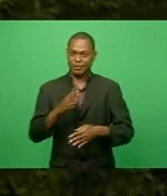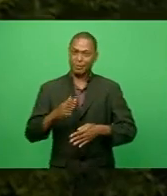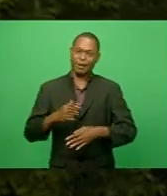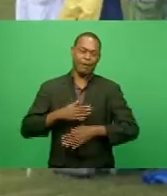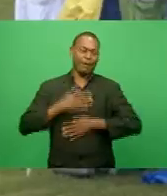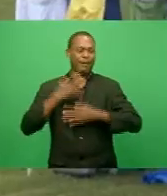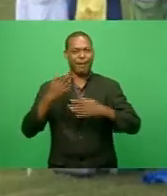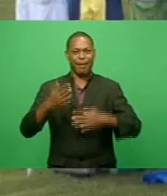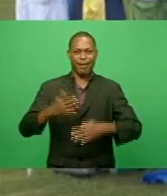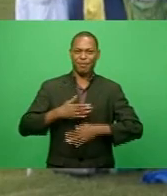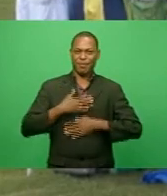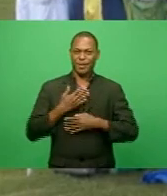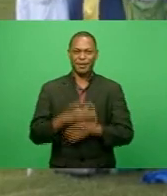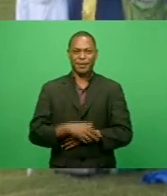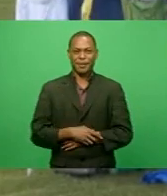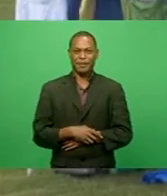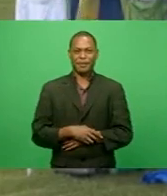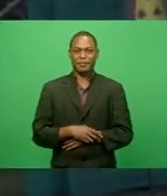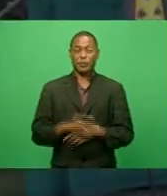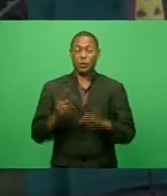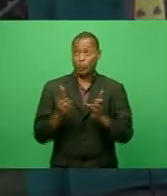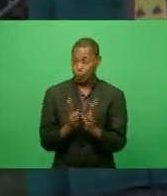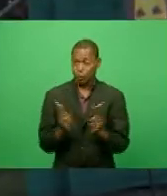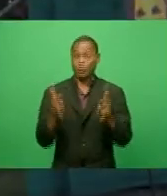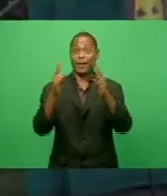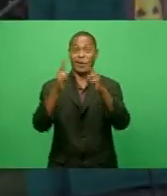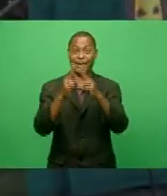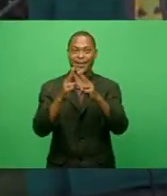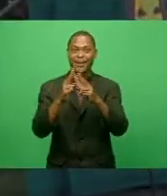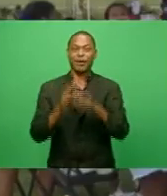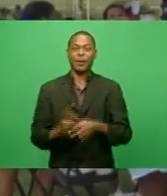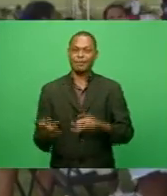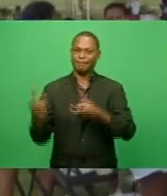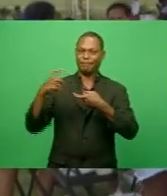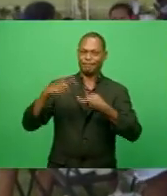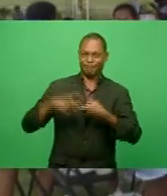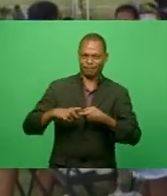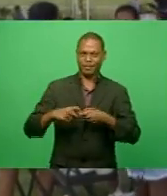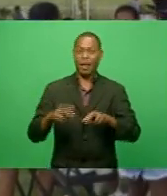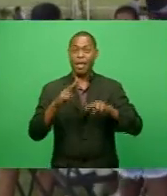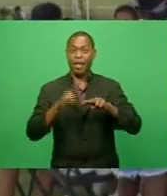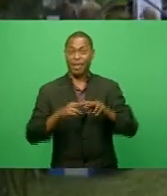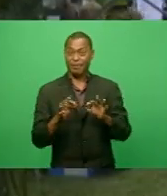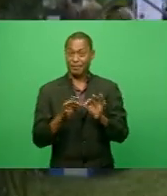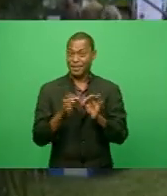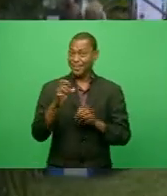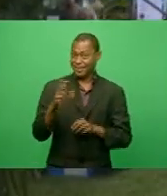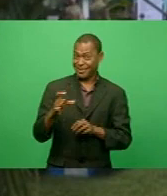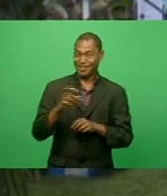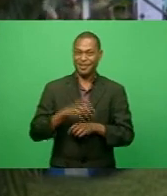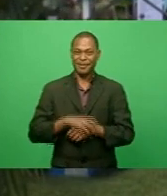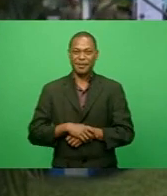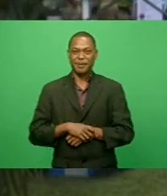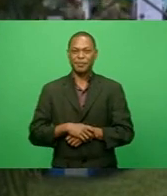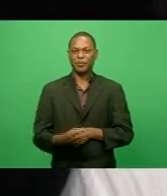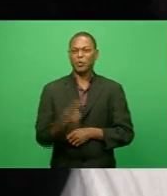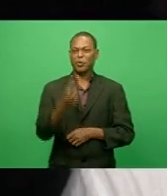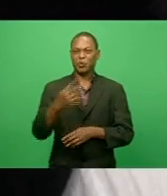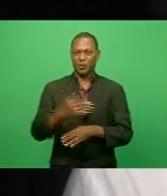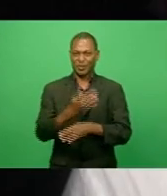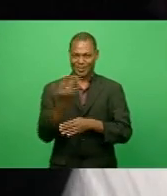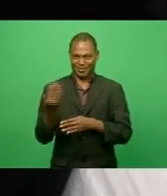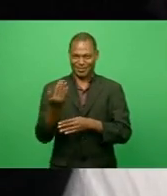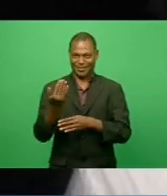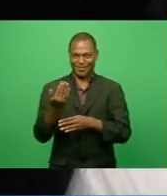absolutely fascinating. The UN also partnered with the Fijian Broadcasting Corporation in putting together the two-day event. There's